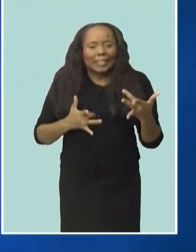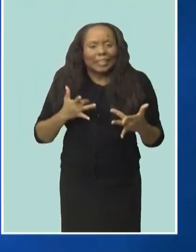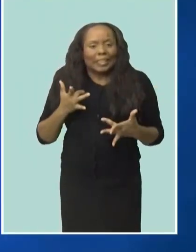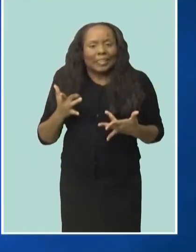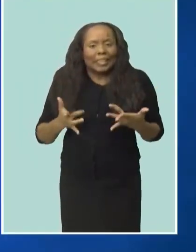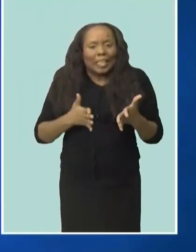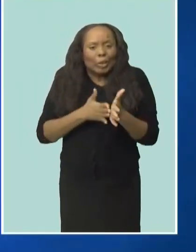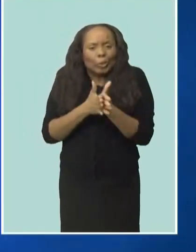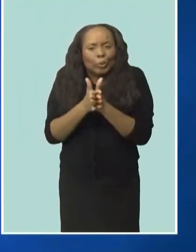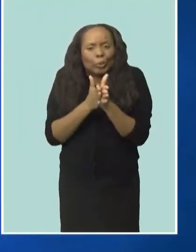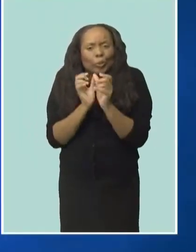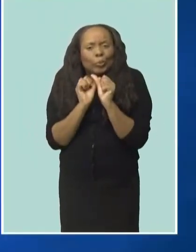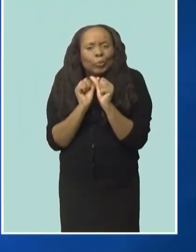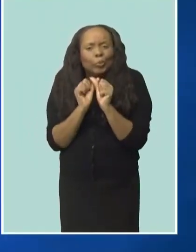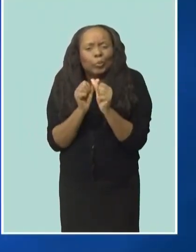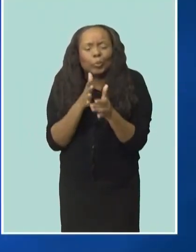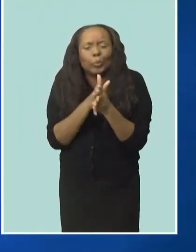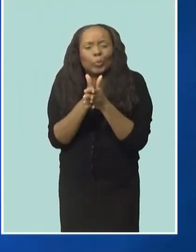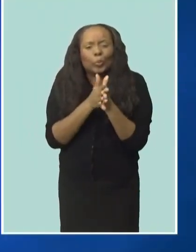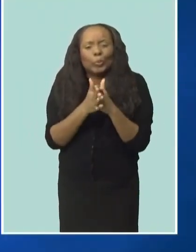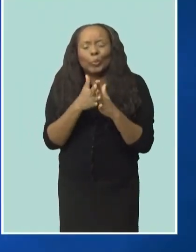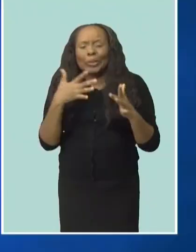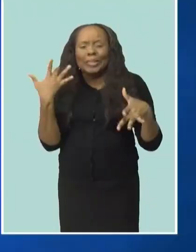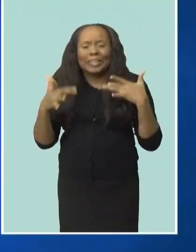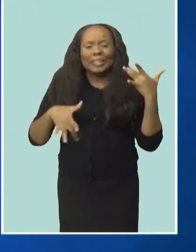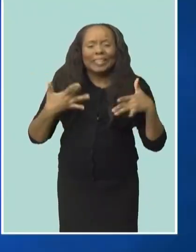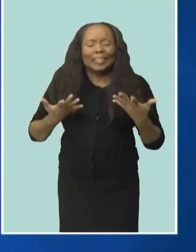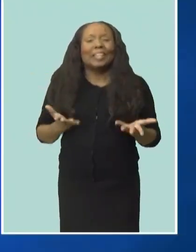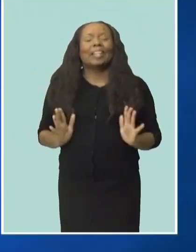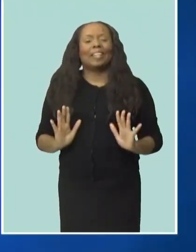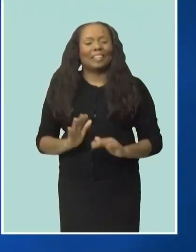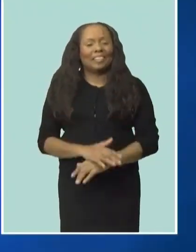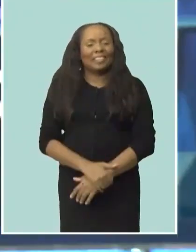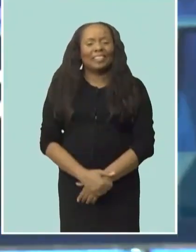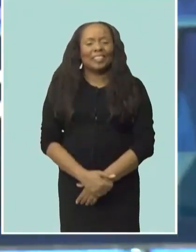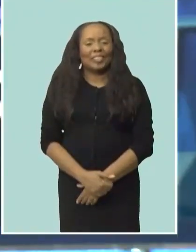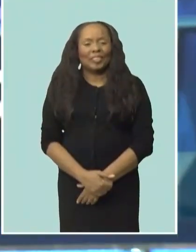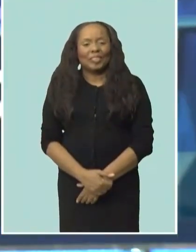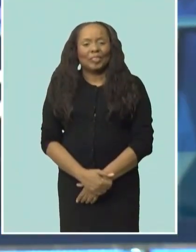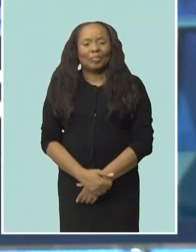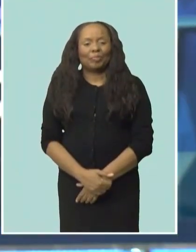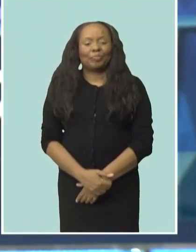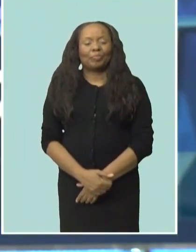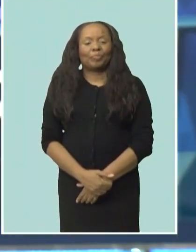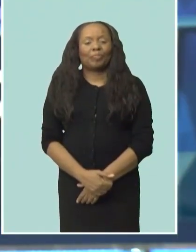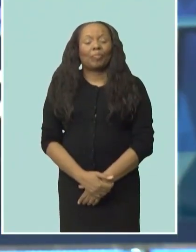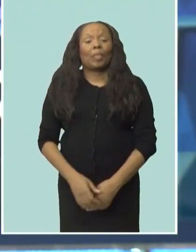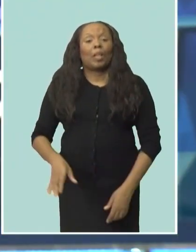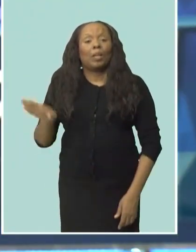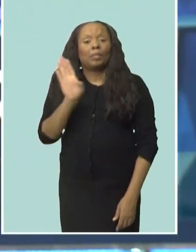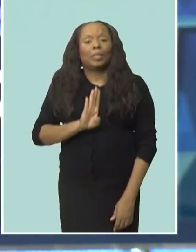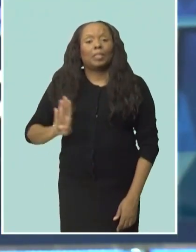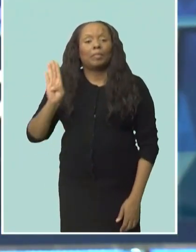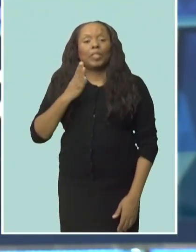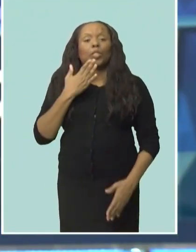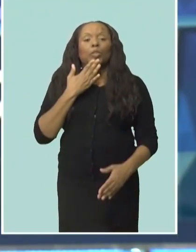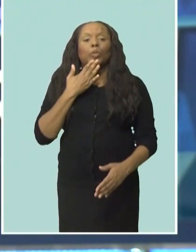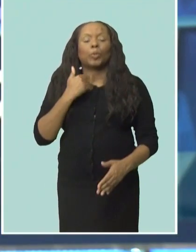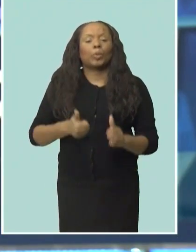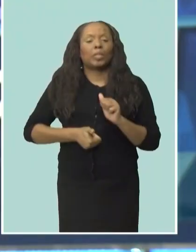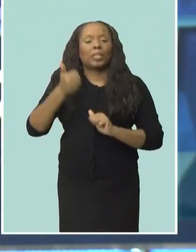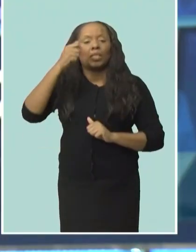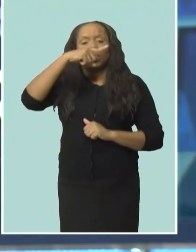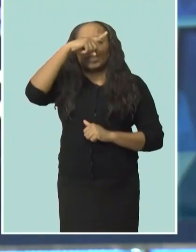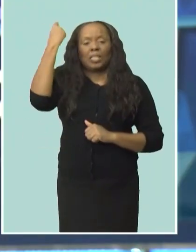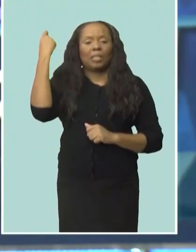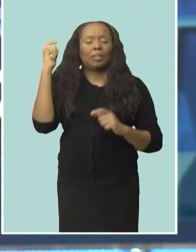continues in full swing. Deanza Roberts, CBC News. As Barbados' sweetest summer festival, Crop